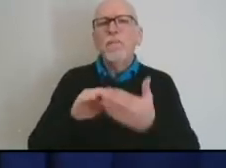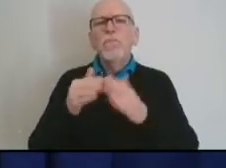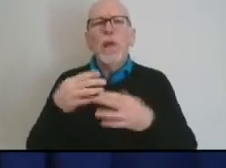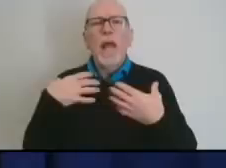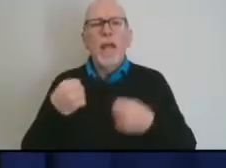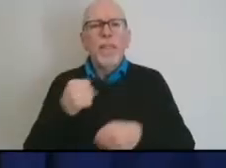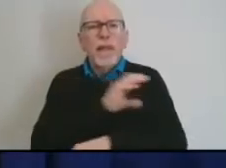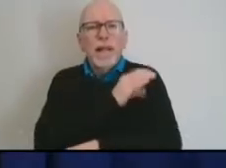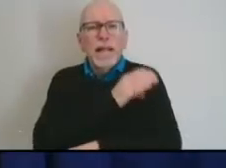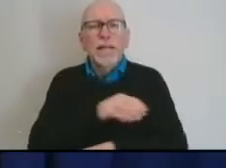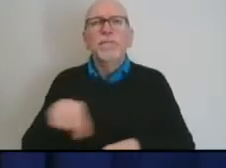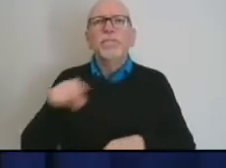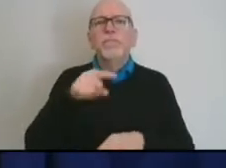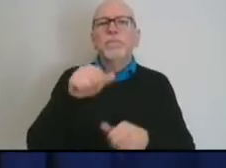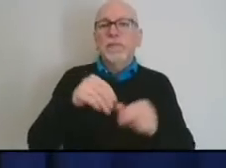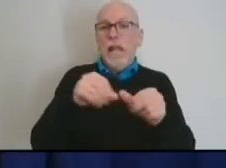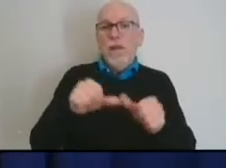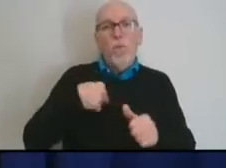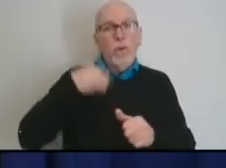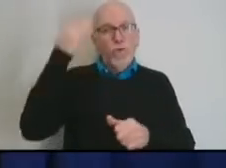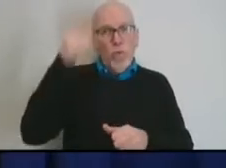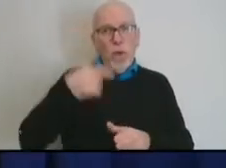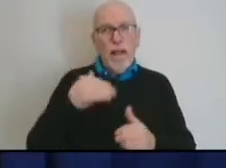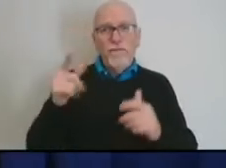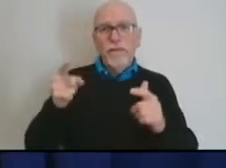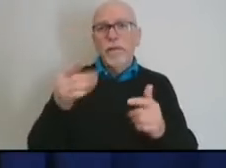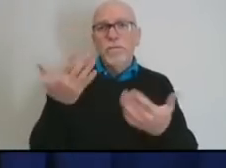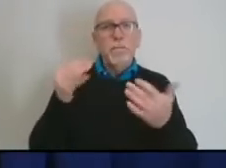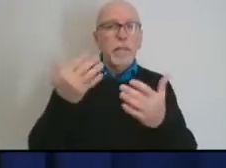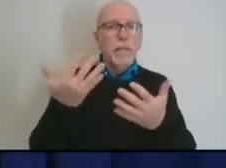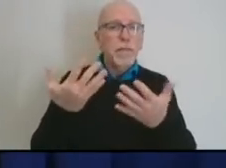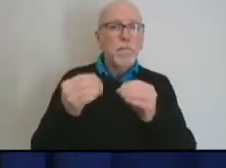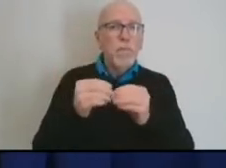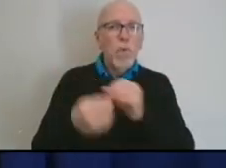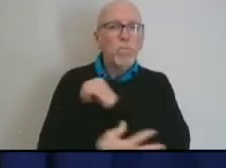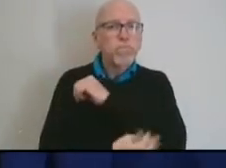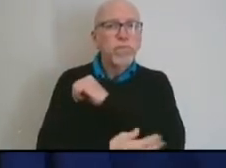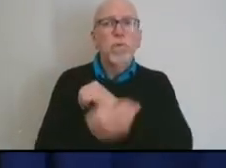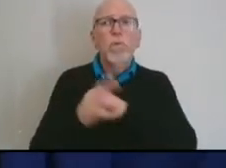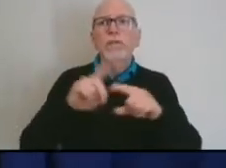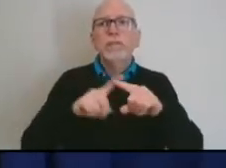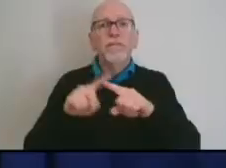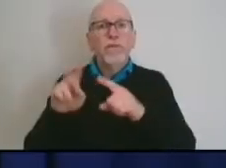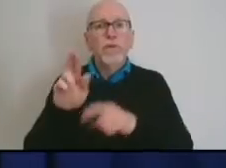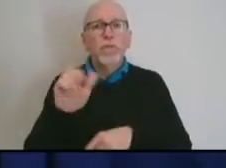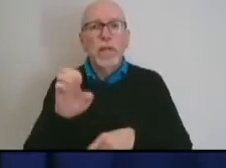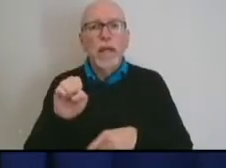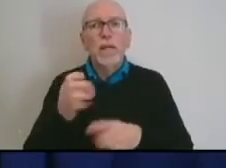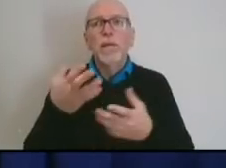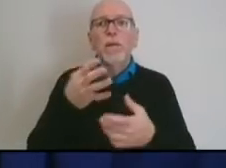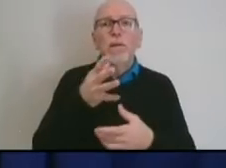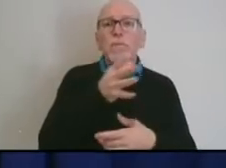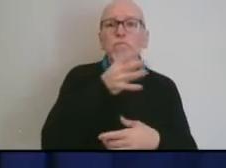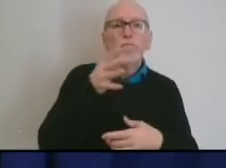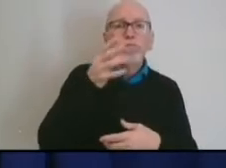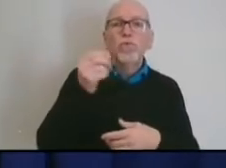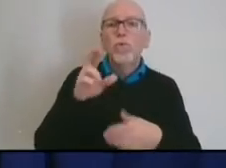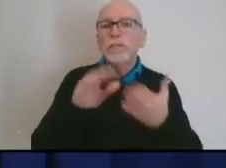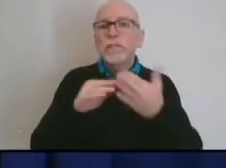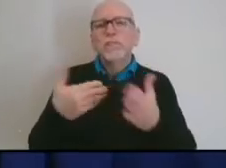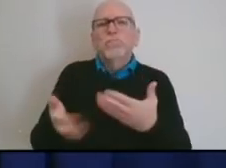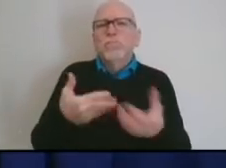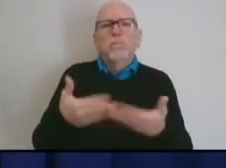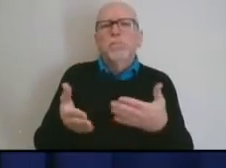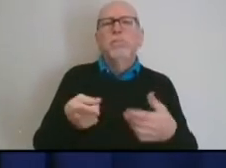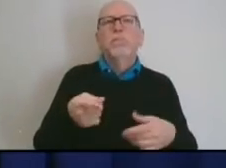areas where we know we represent lower socioeconomic and different racial populations, whether that's rural or urban areas, and the importance of